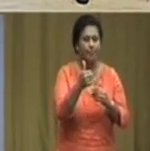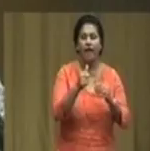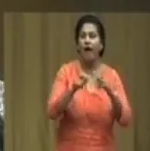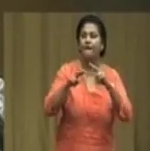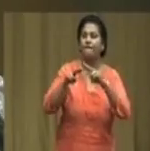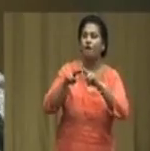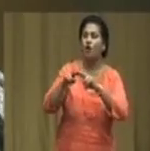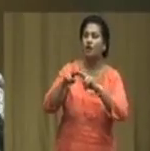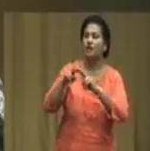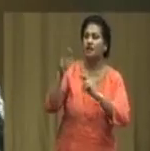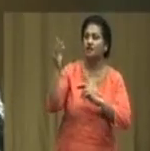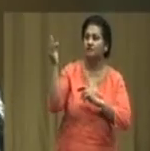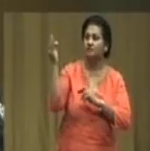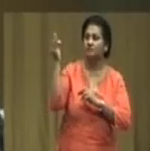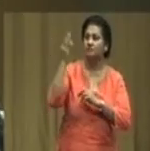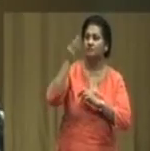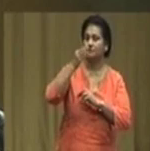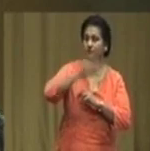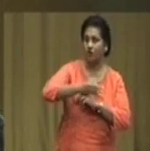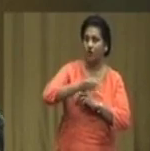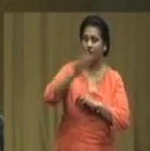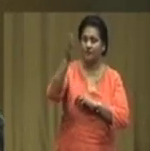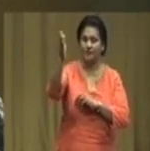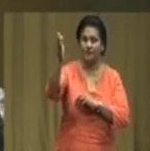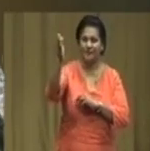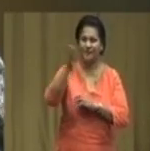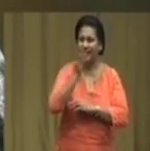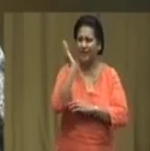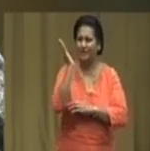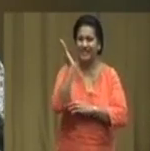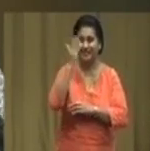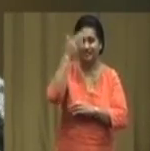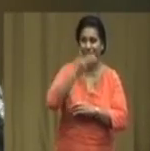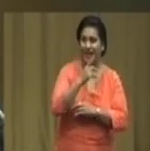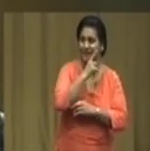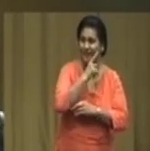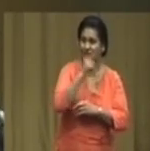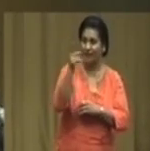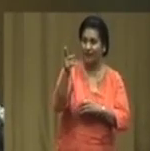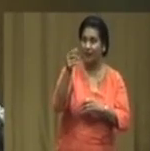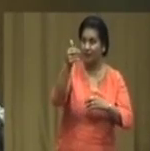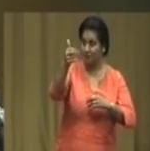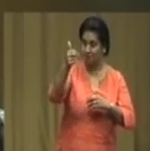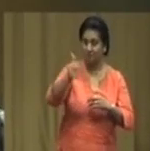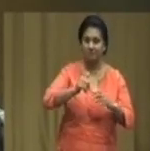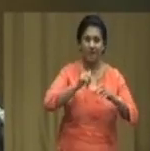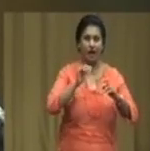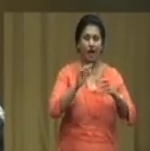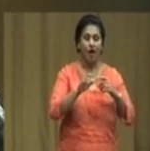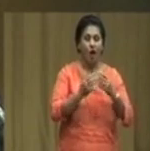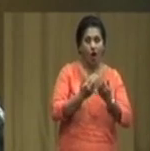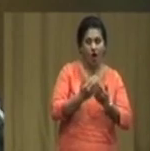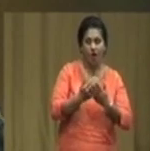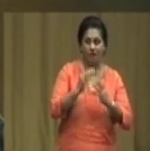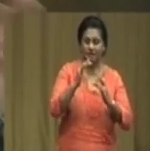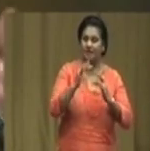Fulori, I thank you for reminding us of the value of providing digital texts that